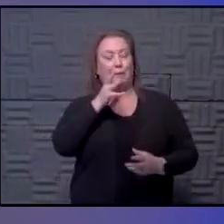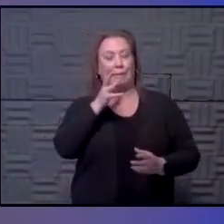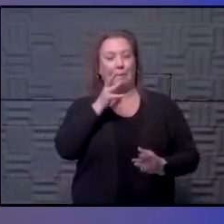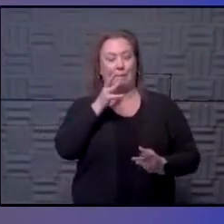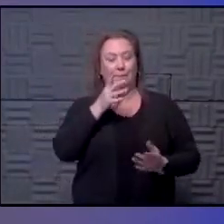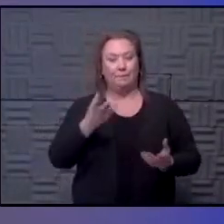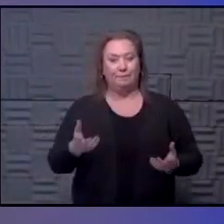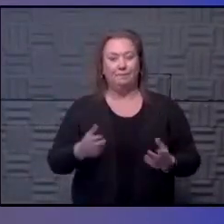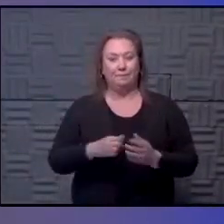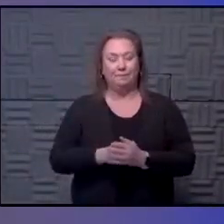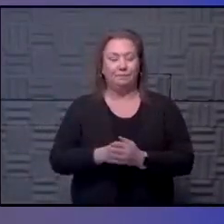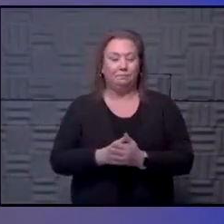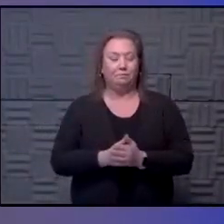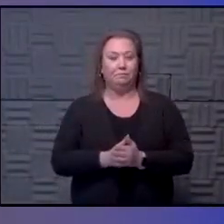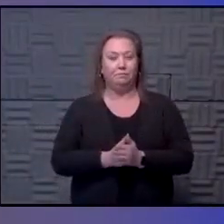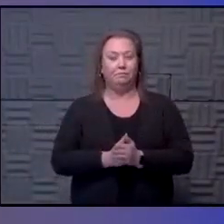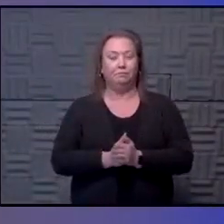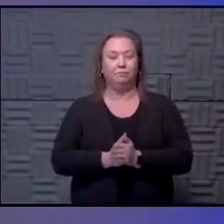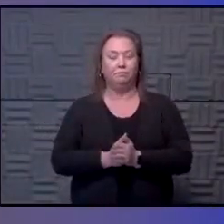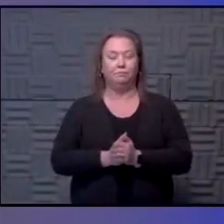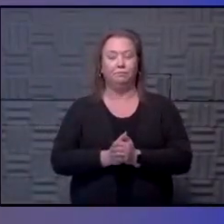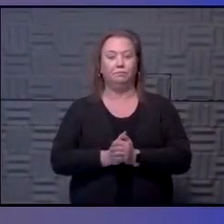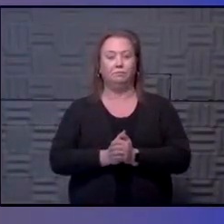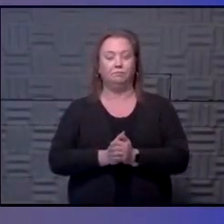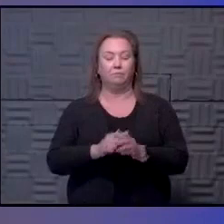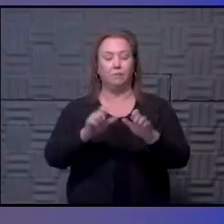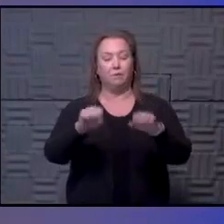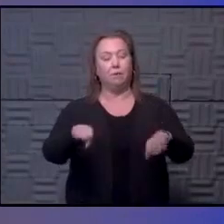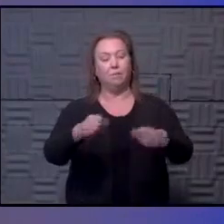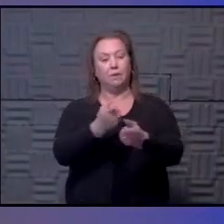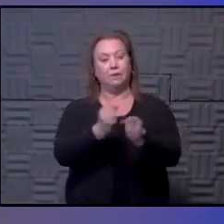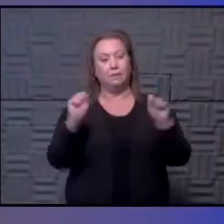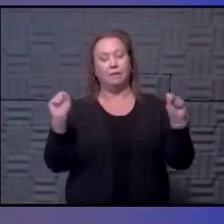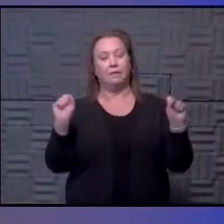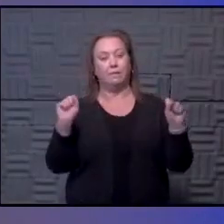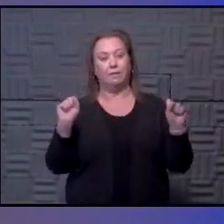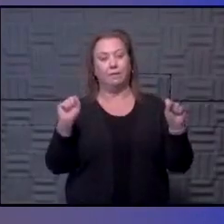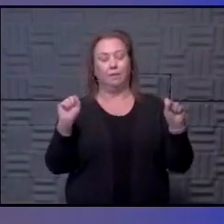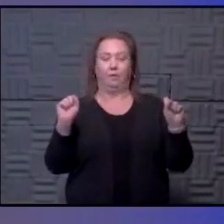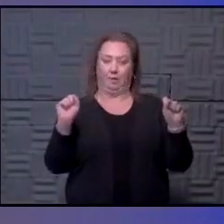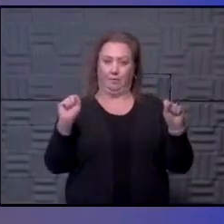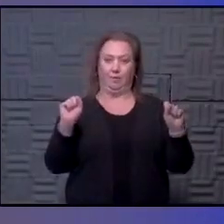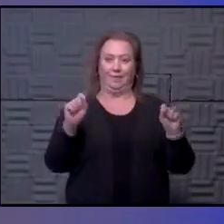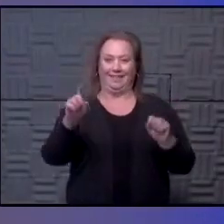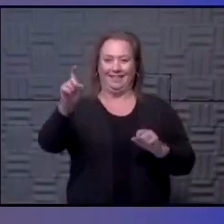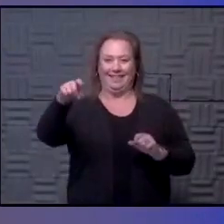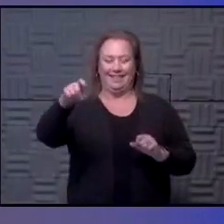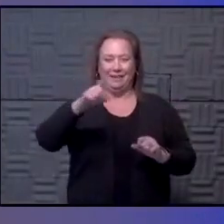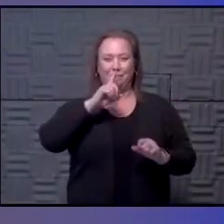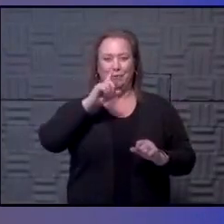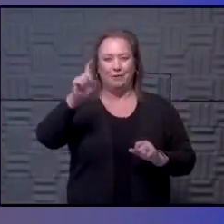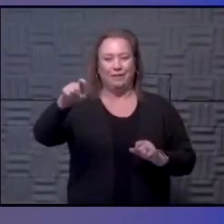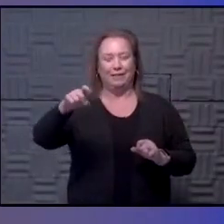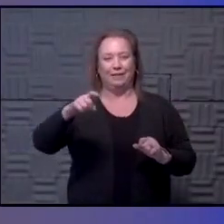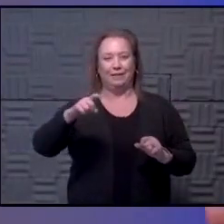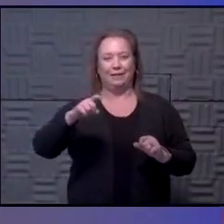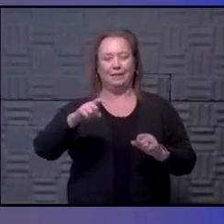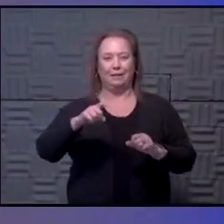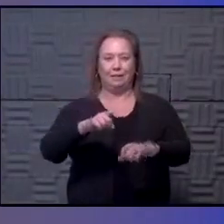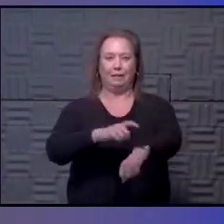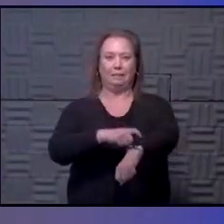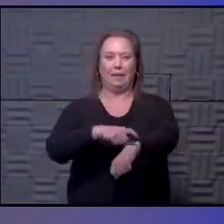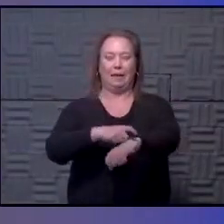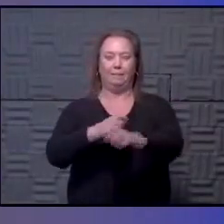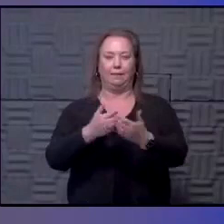and I think that, again, that can be done safely and is probably much needed, considering the length of time